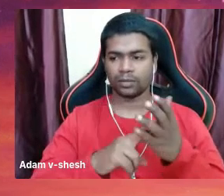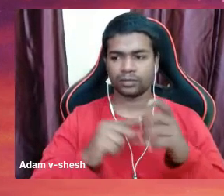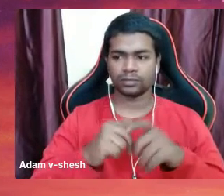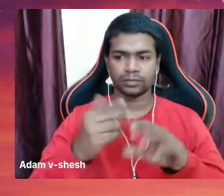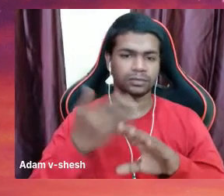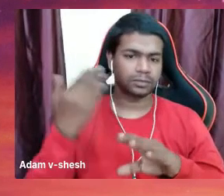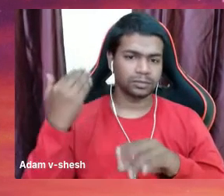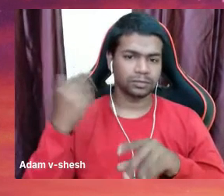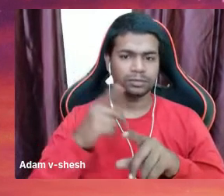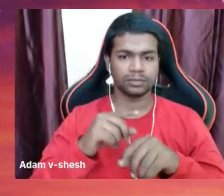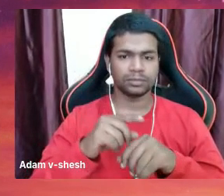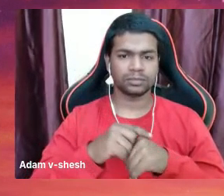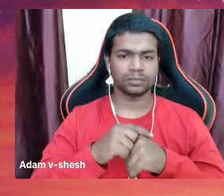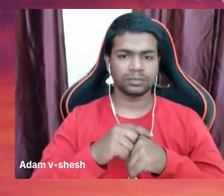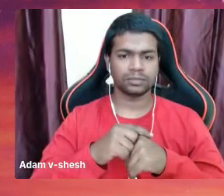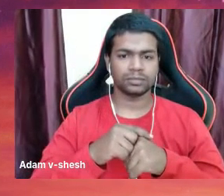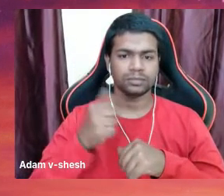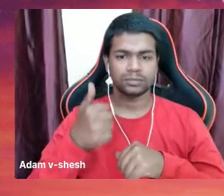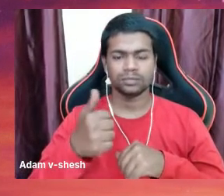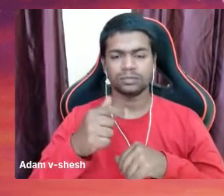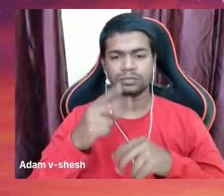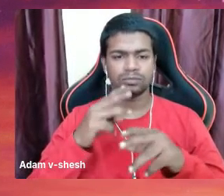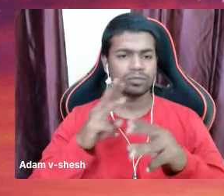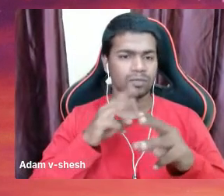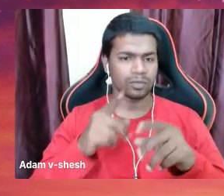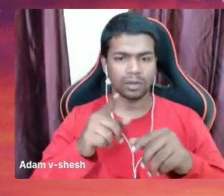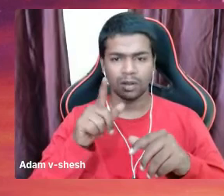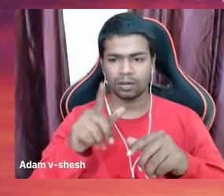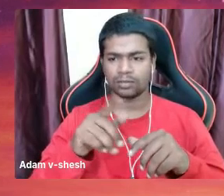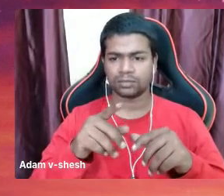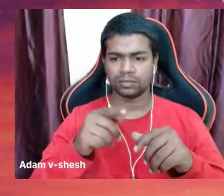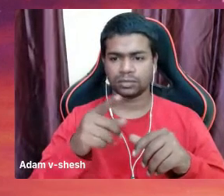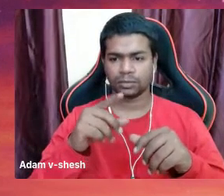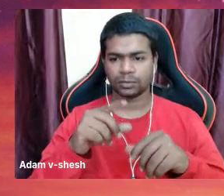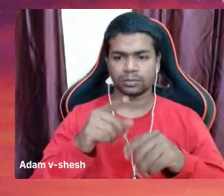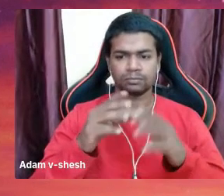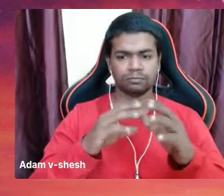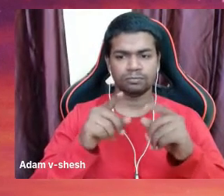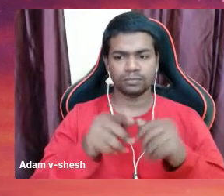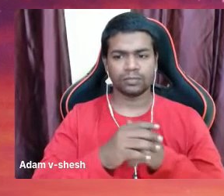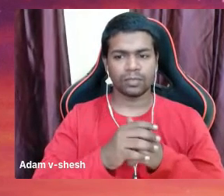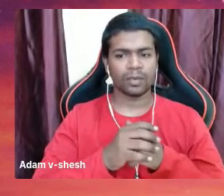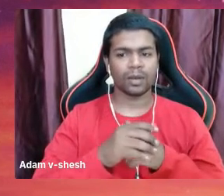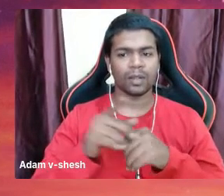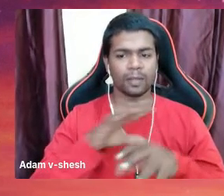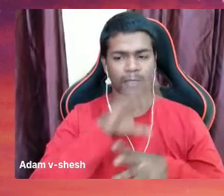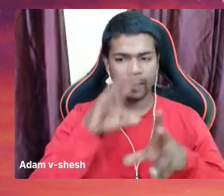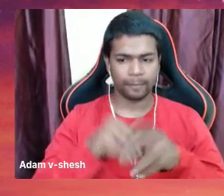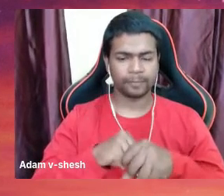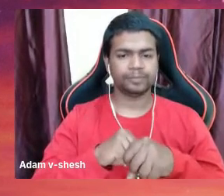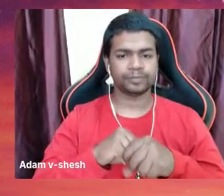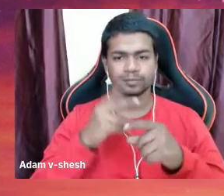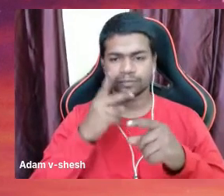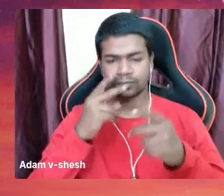last decade. No, so great. I think this has been a lovely conversation. I know it was a bit short, Kunal, but it was absolutely